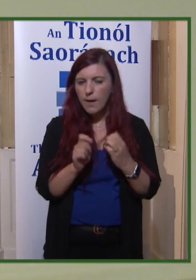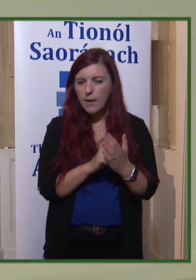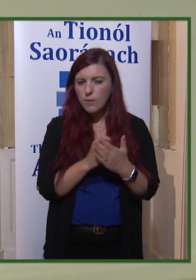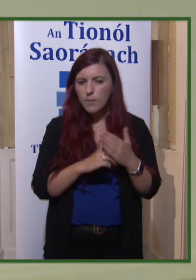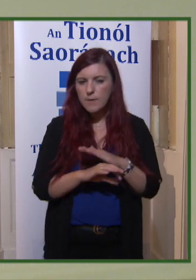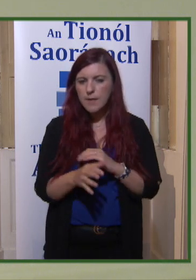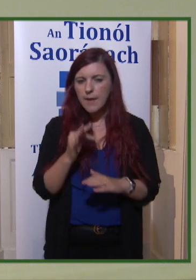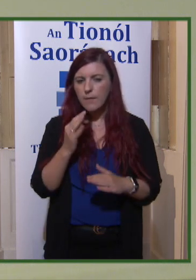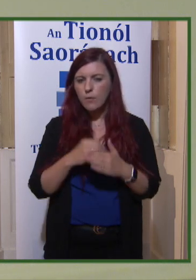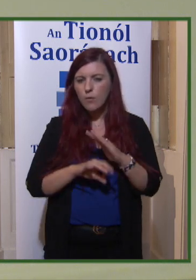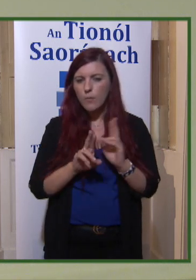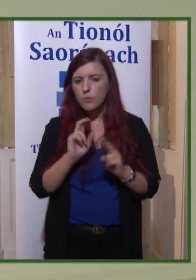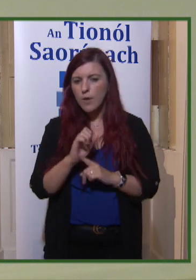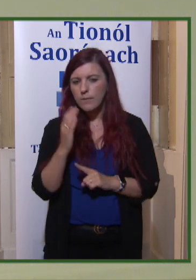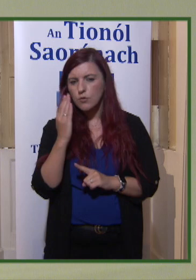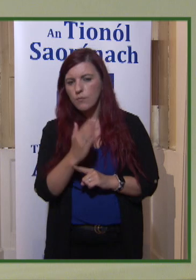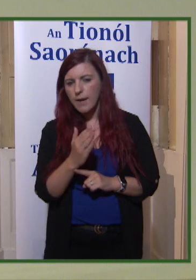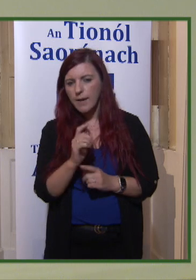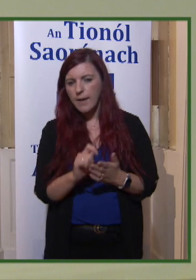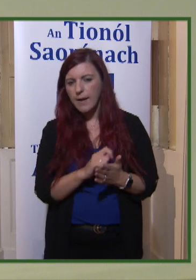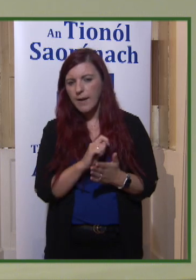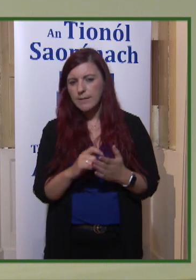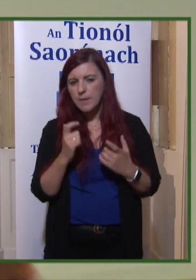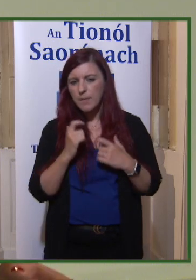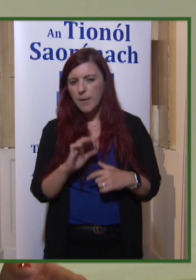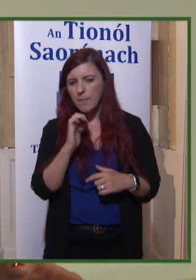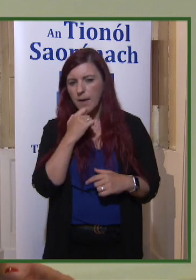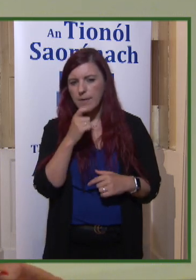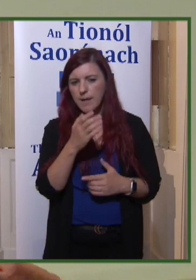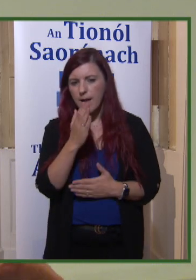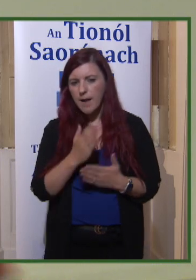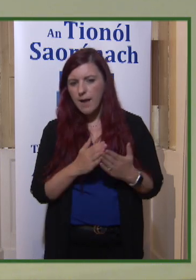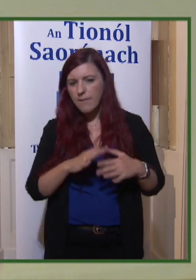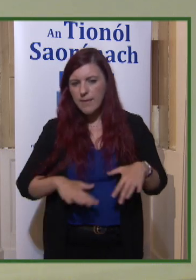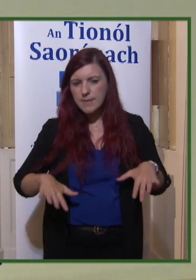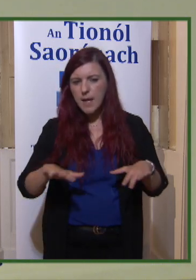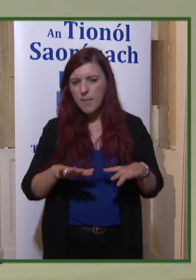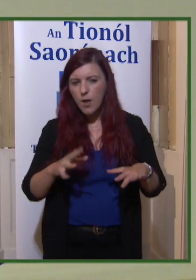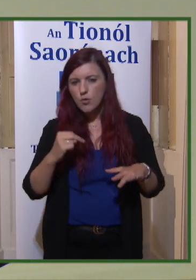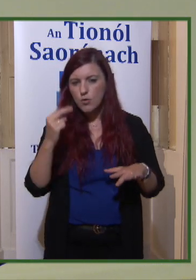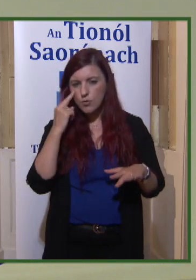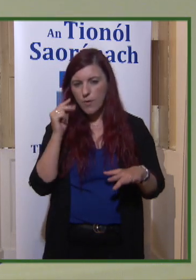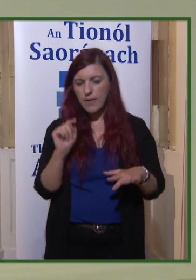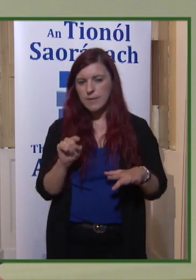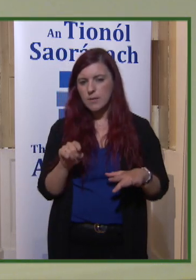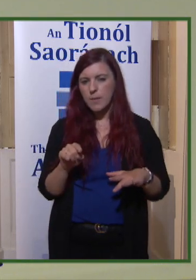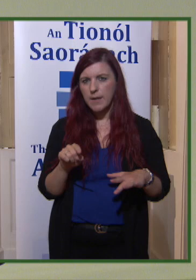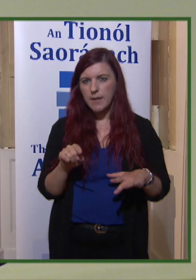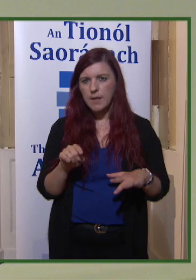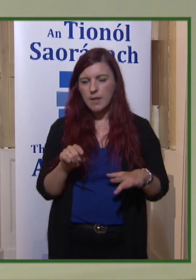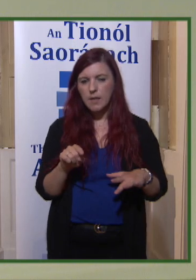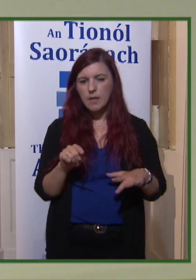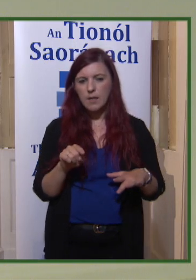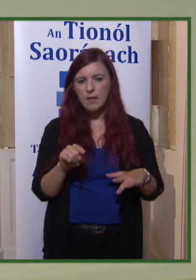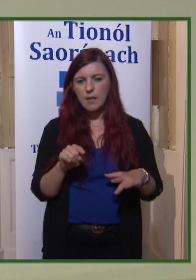Dublin should have a directly elected mayor? Because half of our table understood that it was asking that